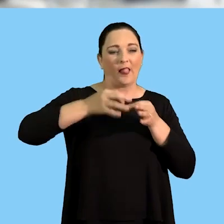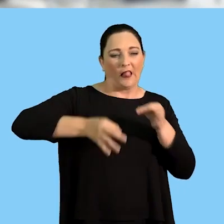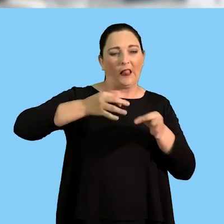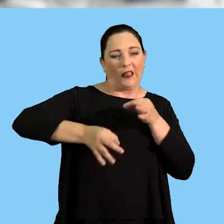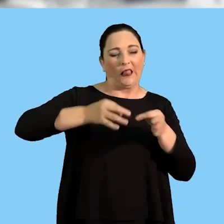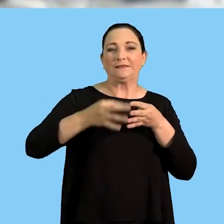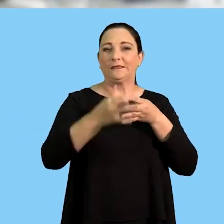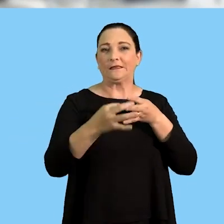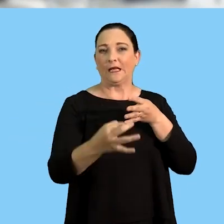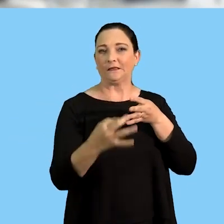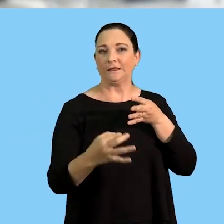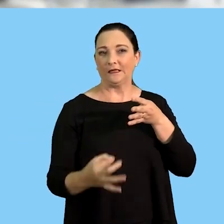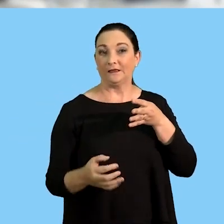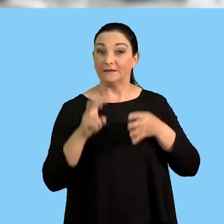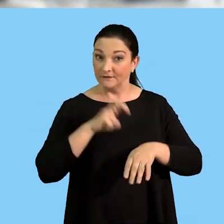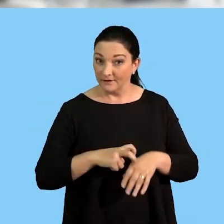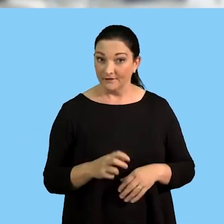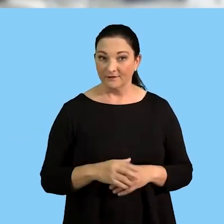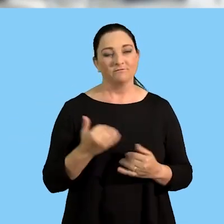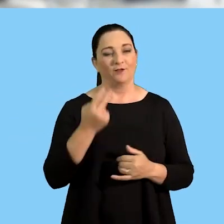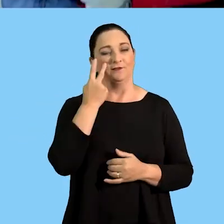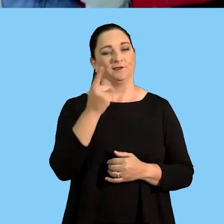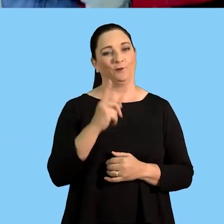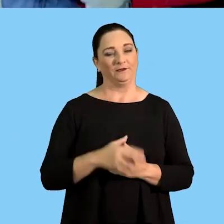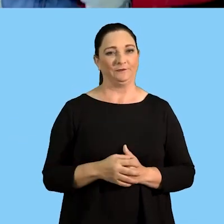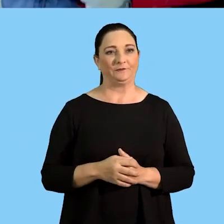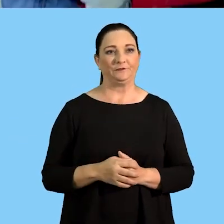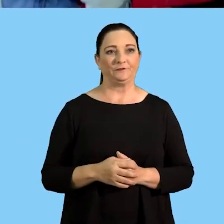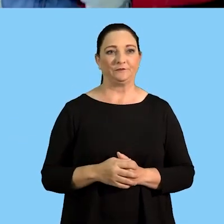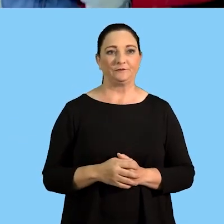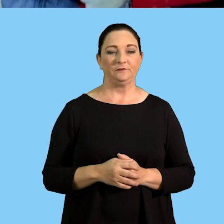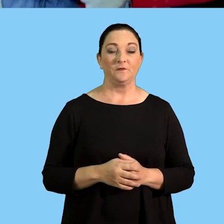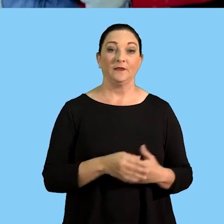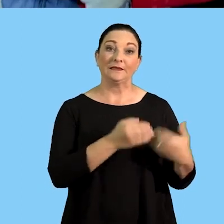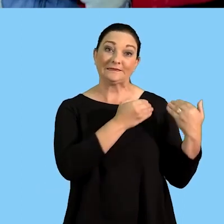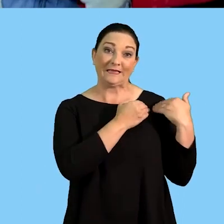detailed explanation of exactly what you are saying. Now let's look.